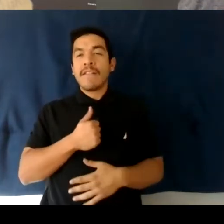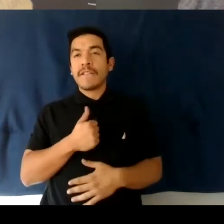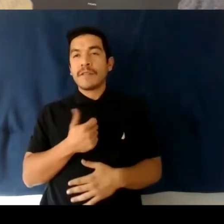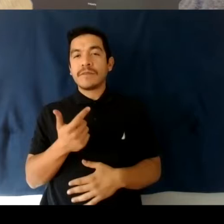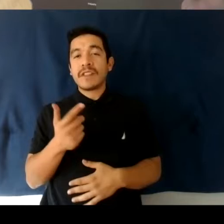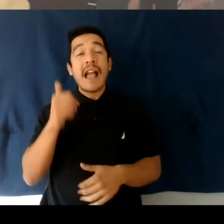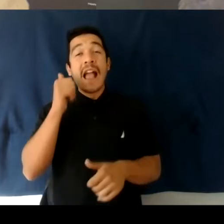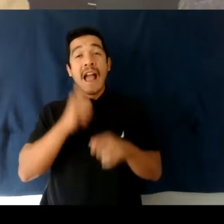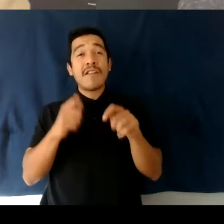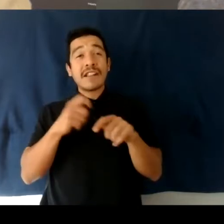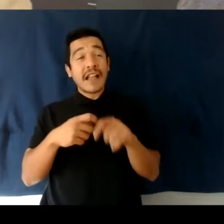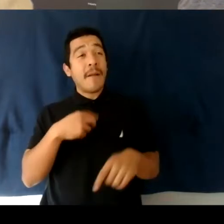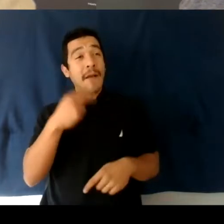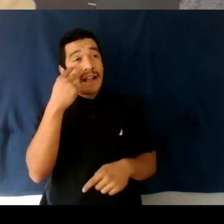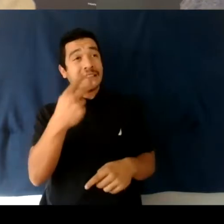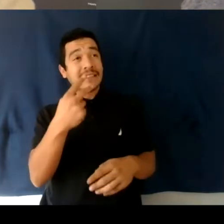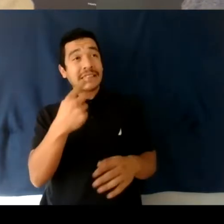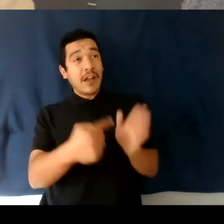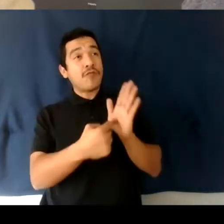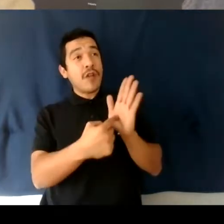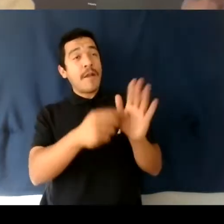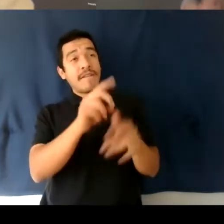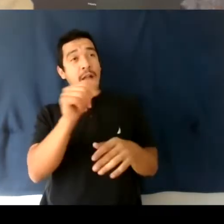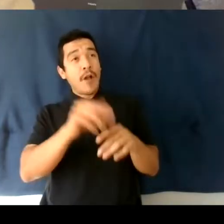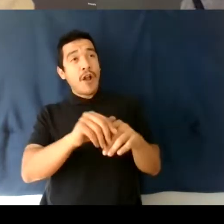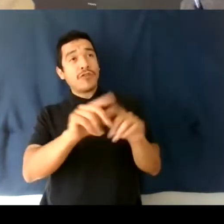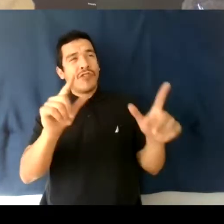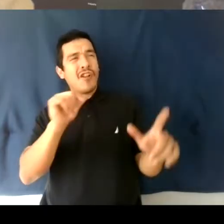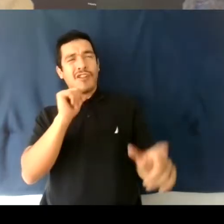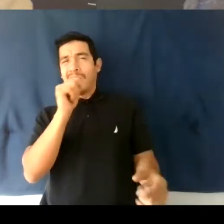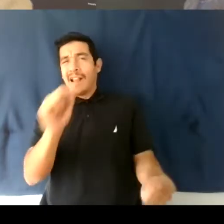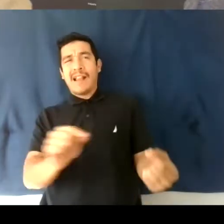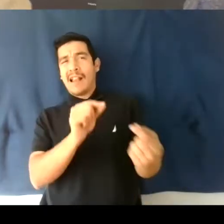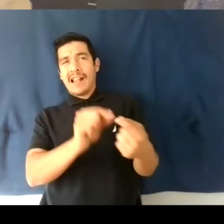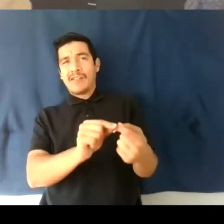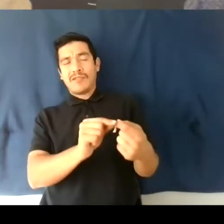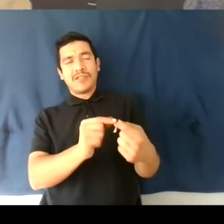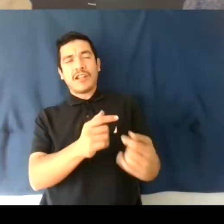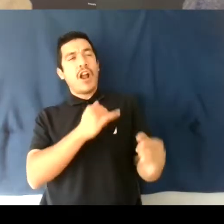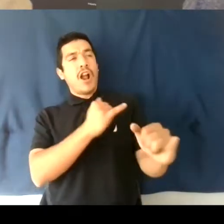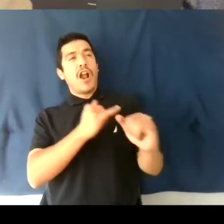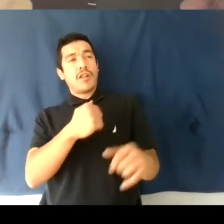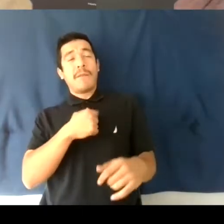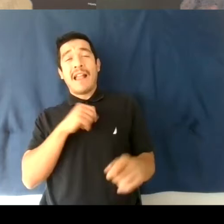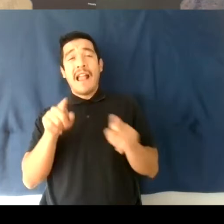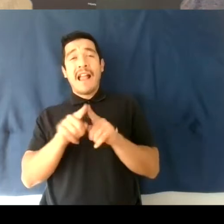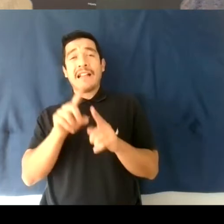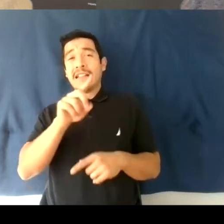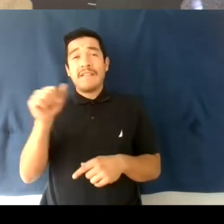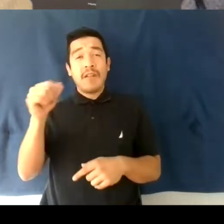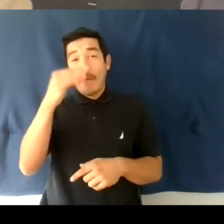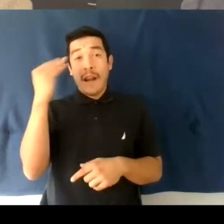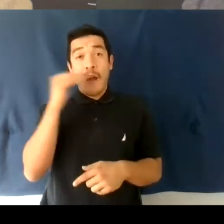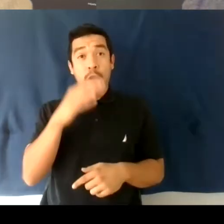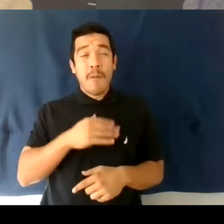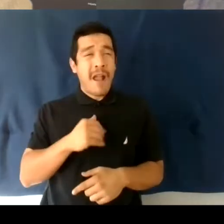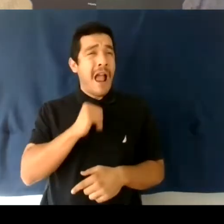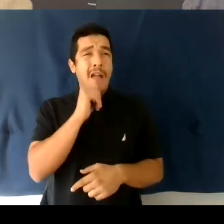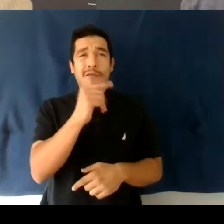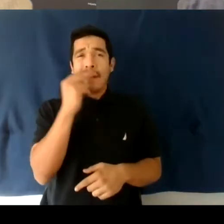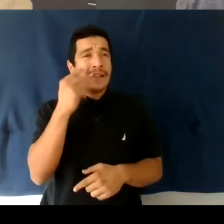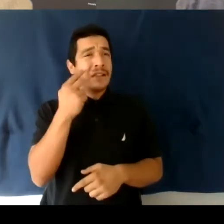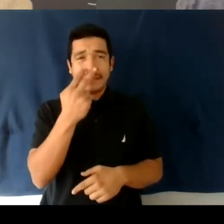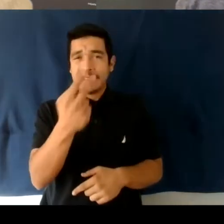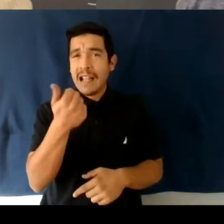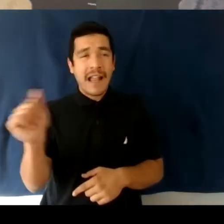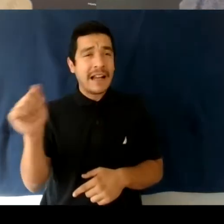you did see it was so inaccurate. And then, also me as a disabled Black woman, I really didn't see it, because any